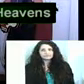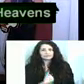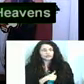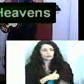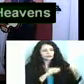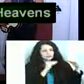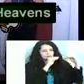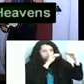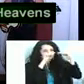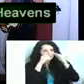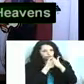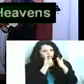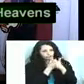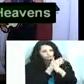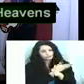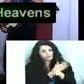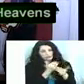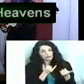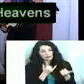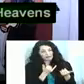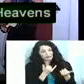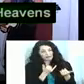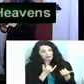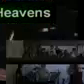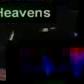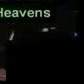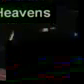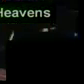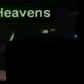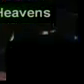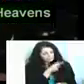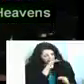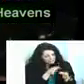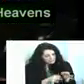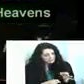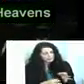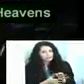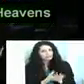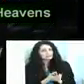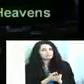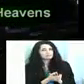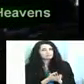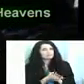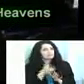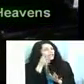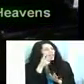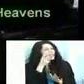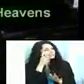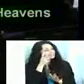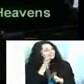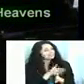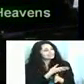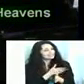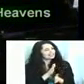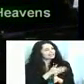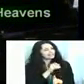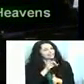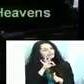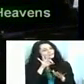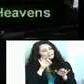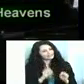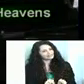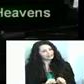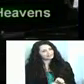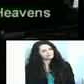teach you a new song today. And it's pretty simple. And we ask that you just listen, sing along as you can.